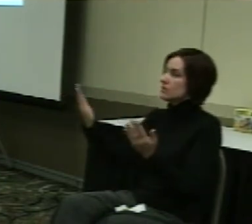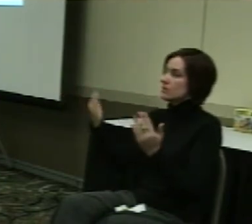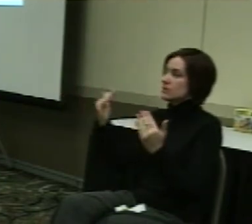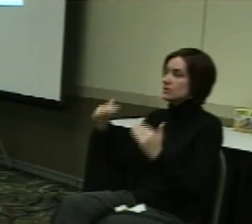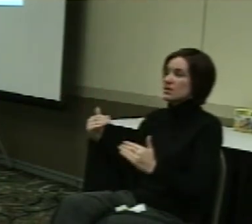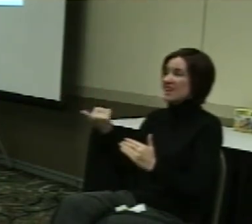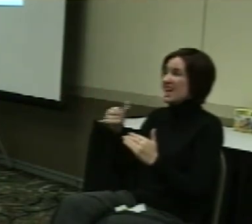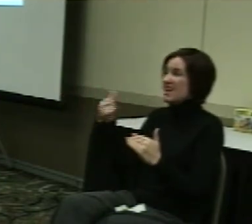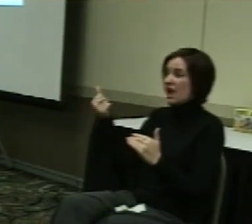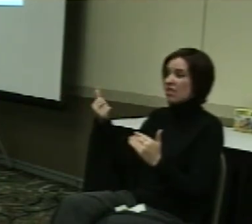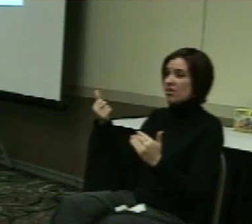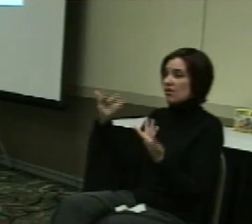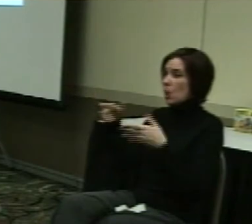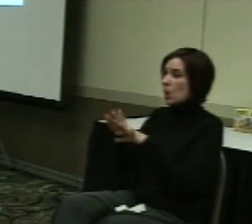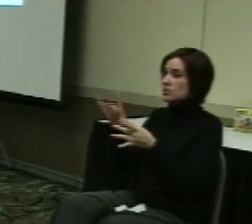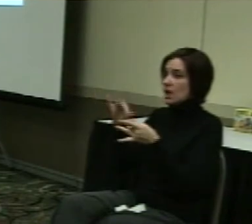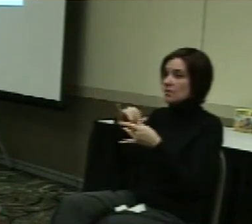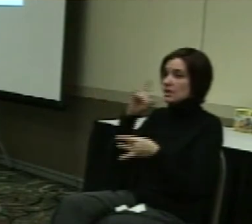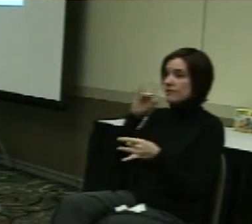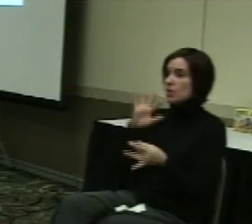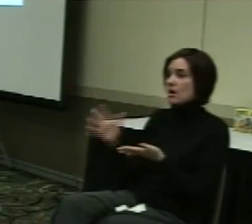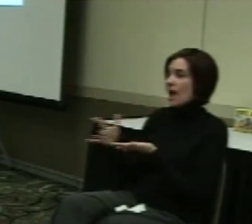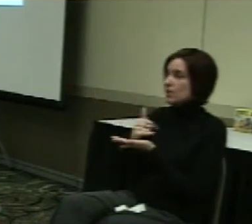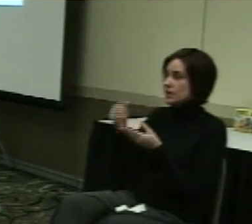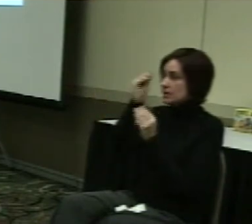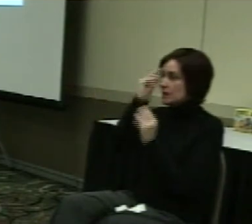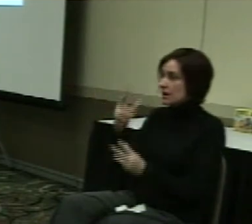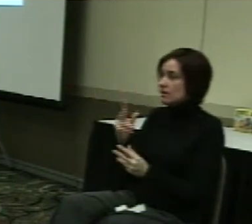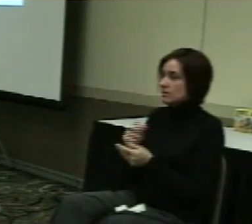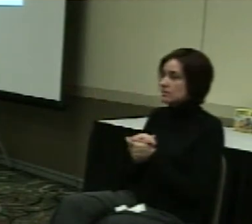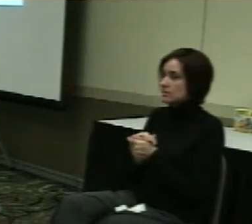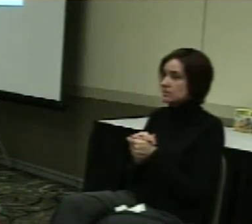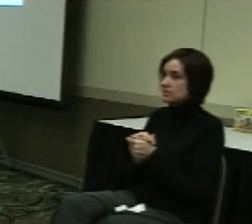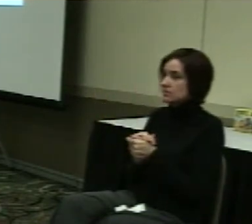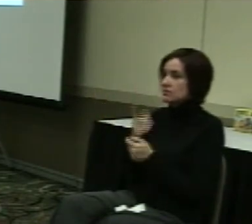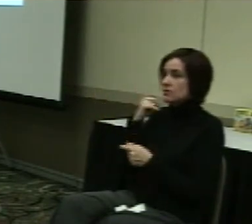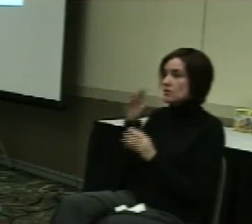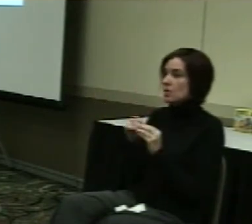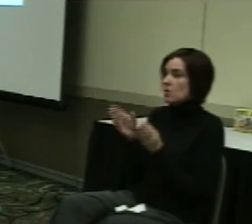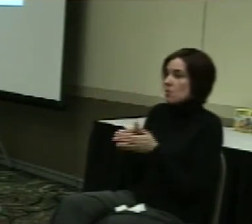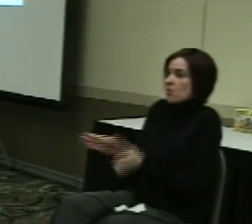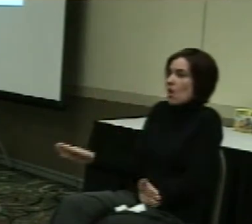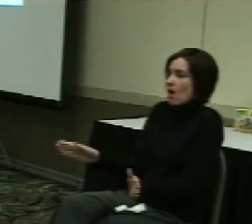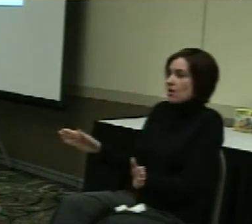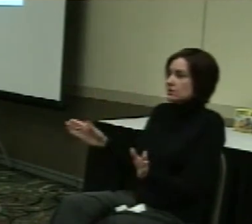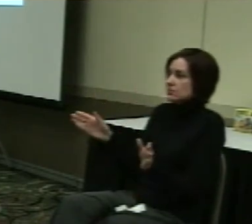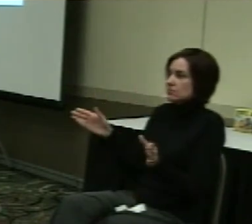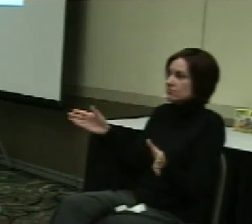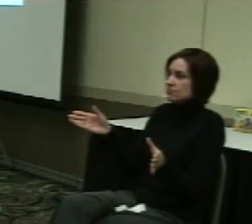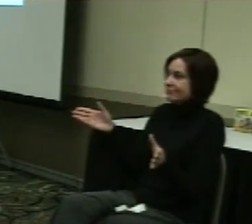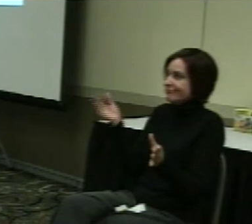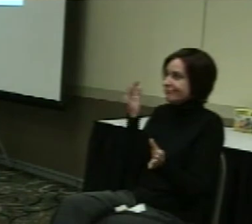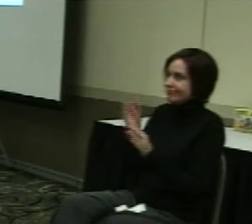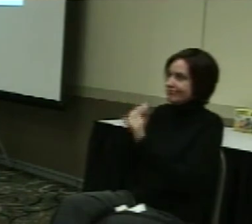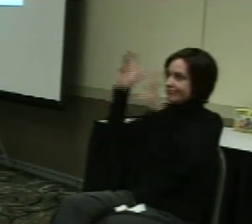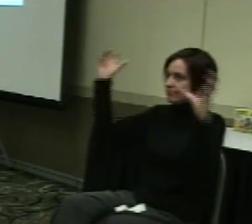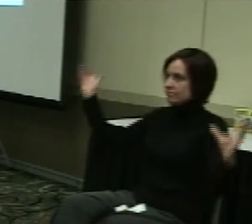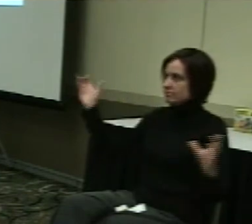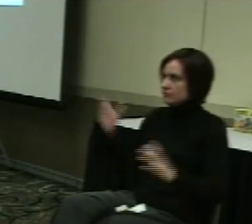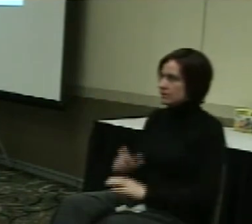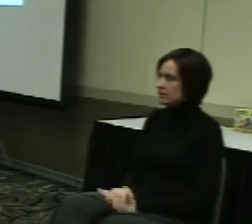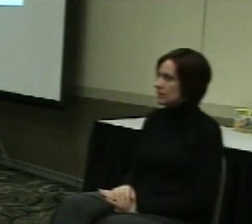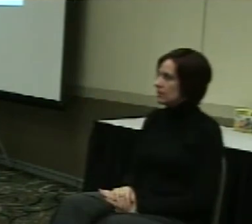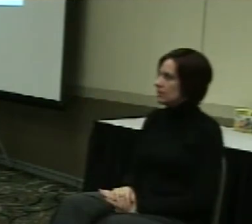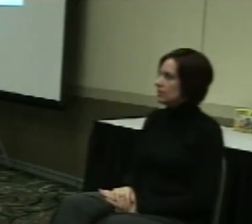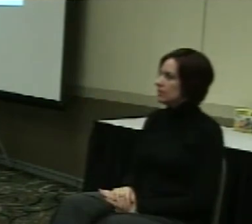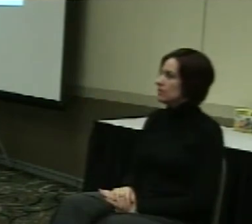on aggregating data and on a kind of a broad kind of a scale? I'm going to